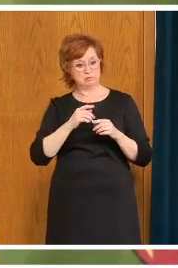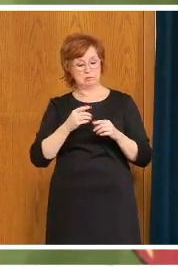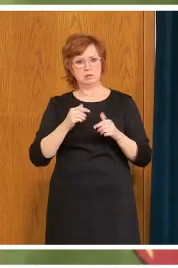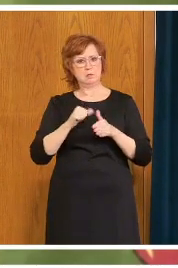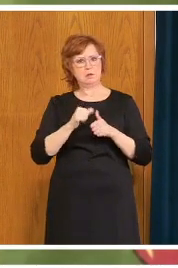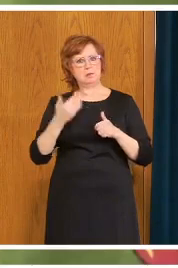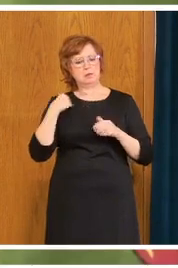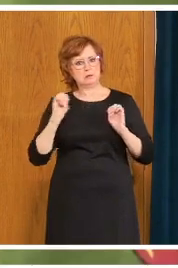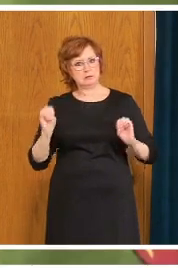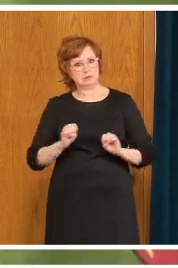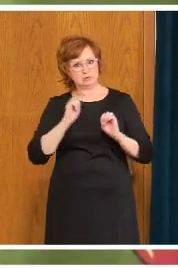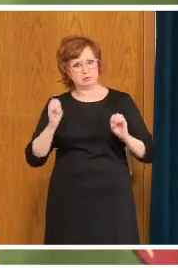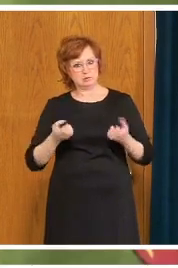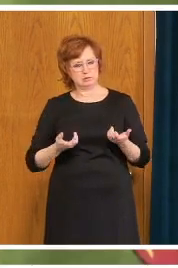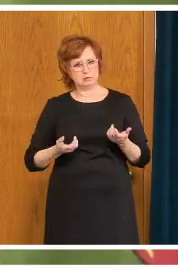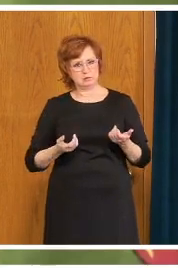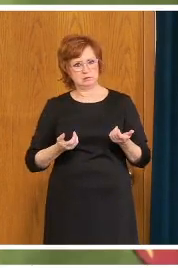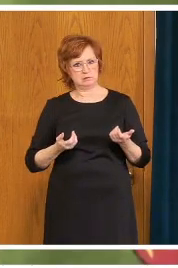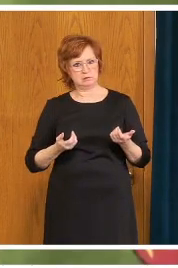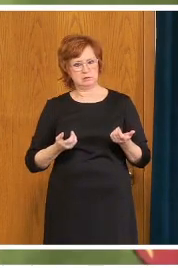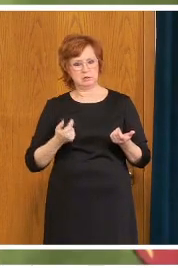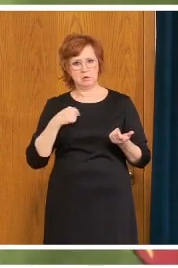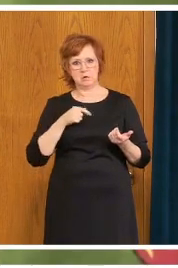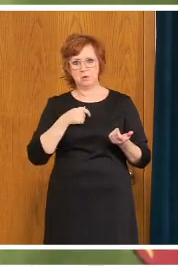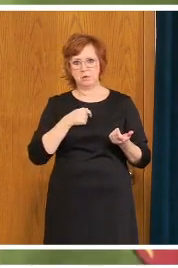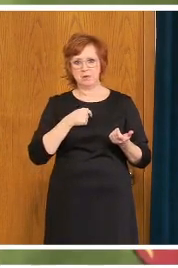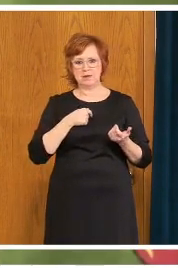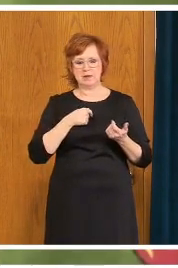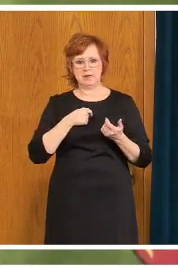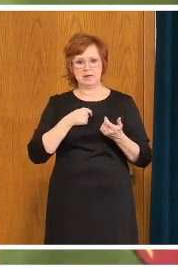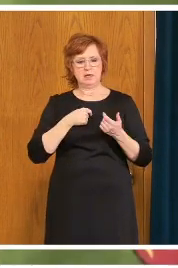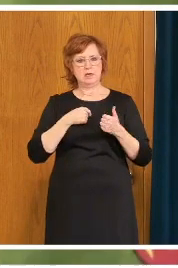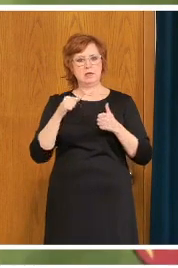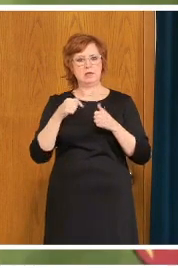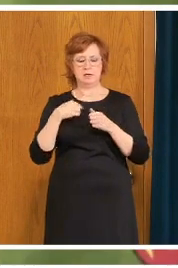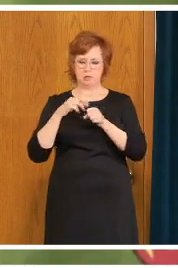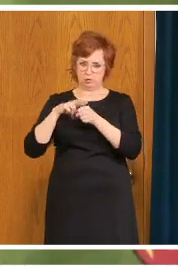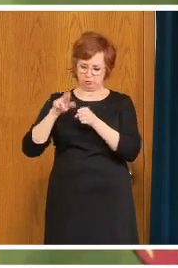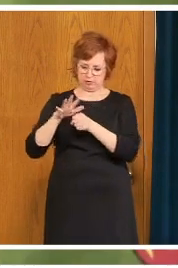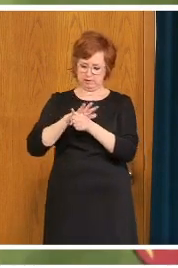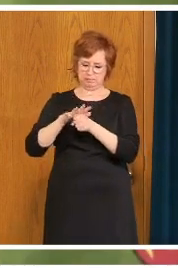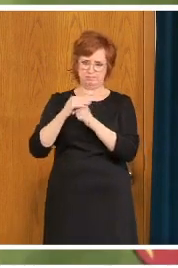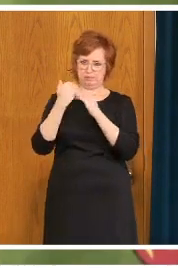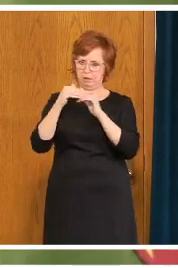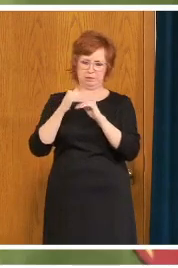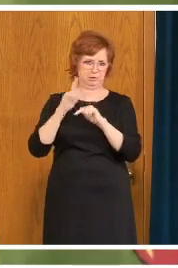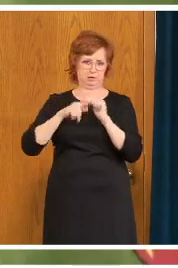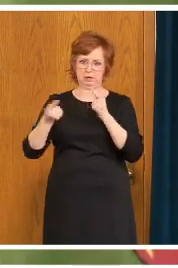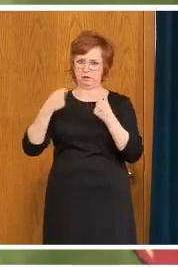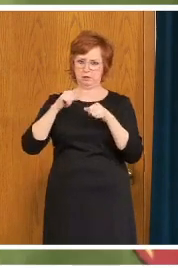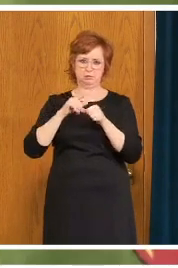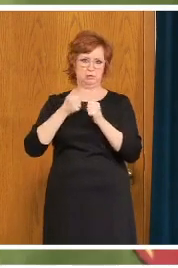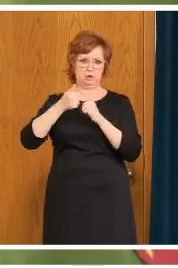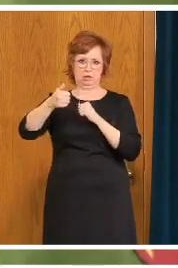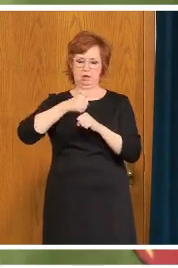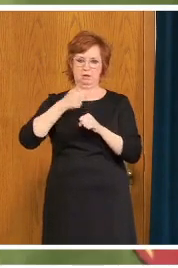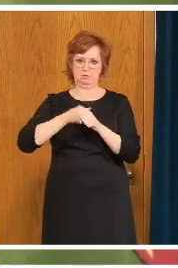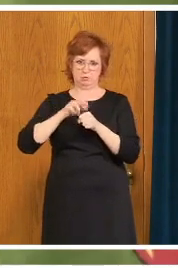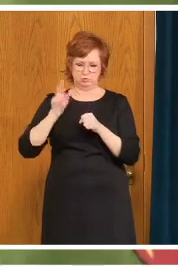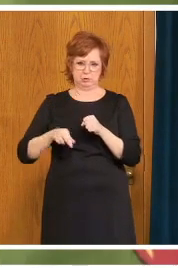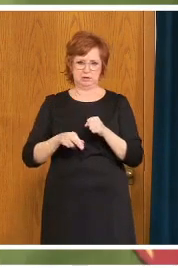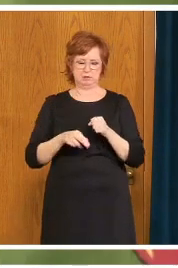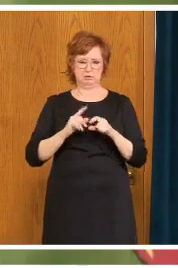Easter time? Why did we not have them province-wide at that point? And I guess more specifically, why are we not having them now,